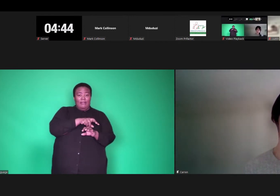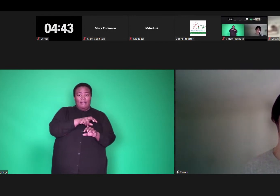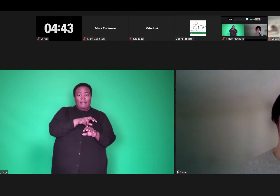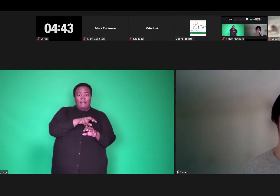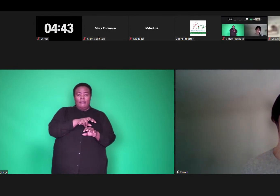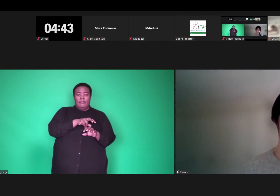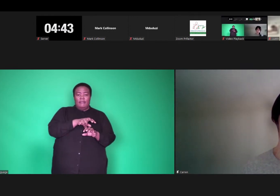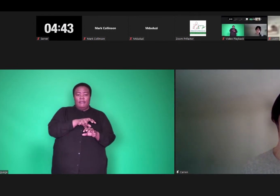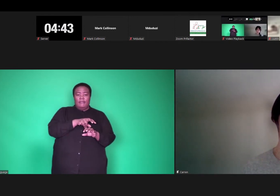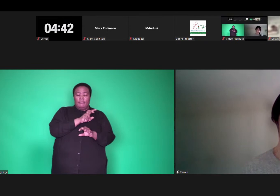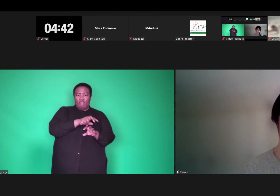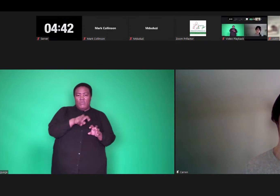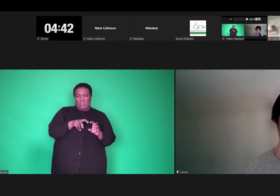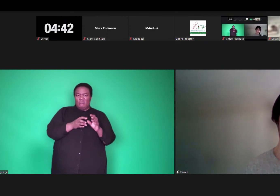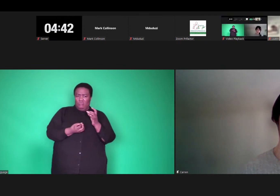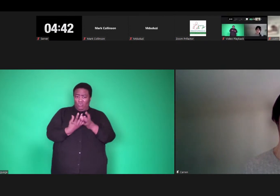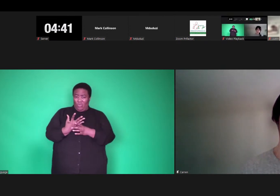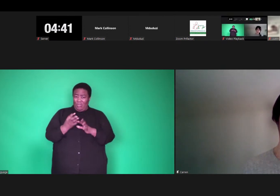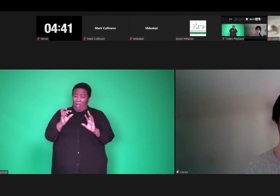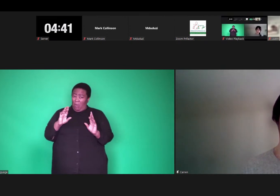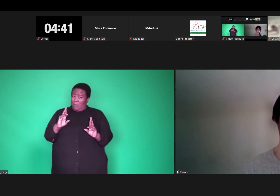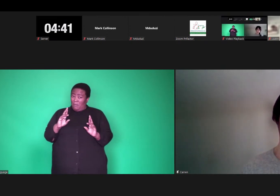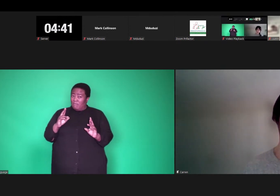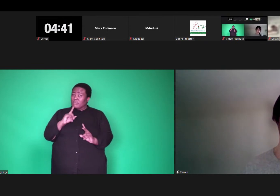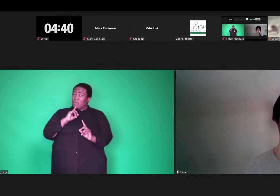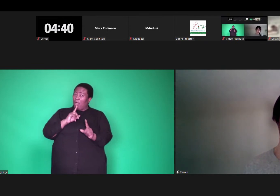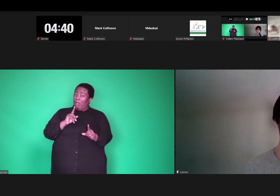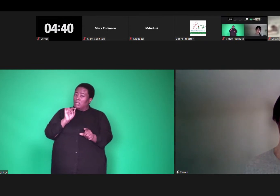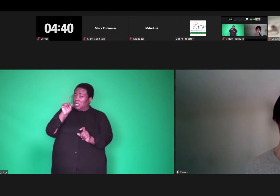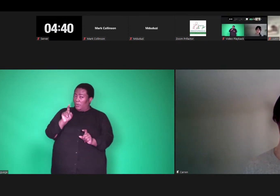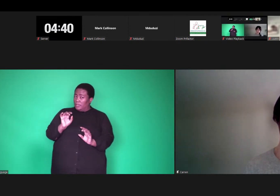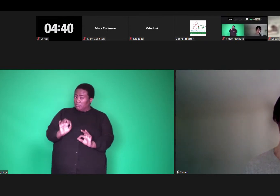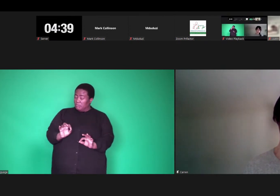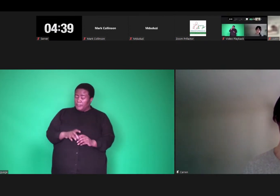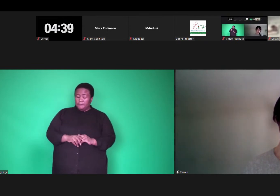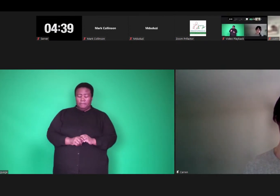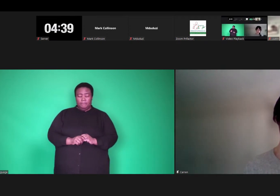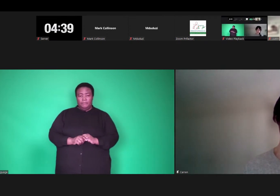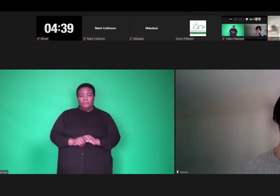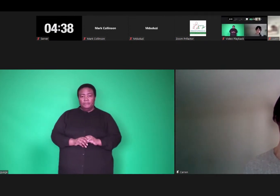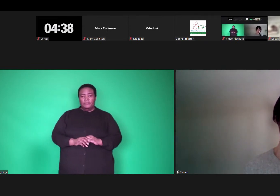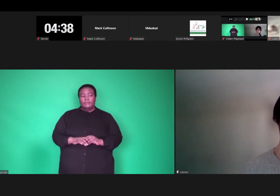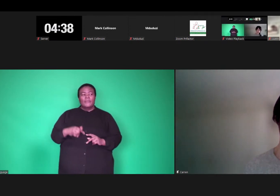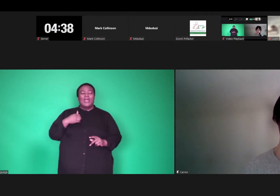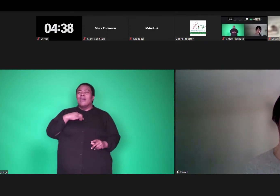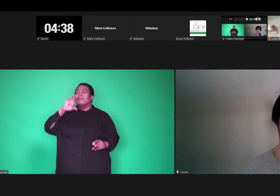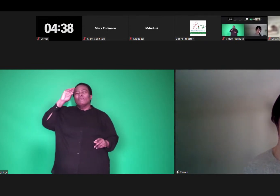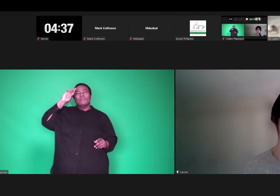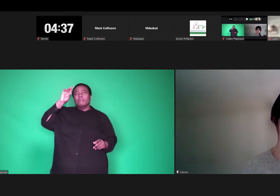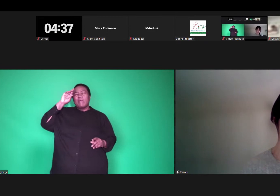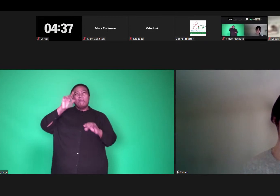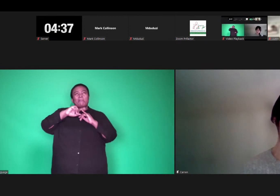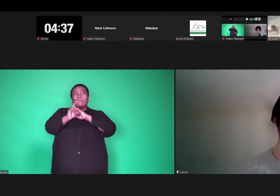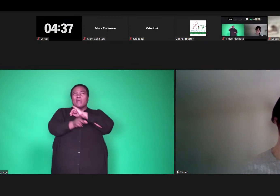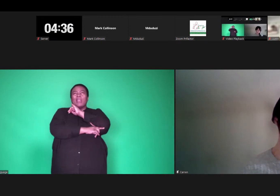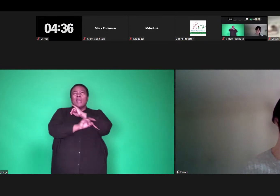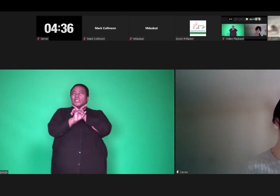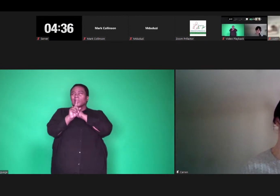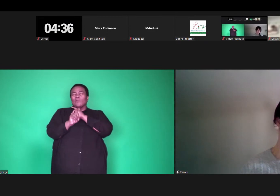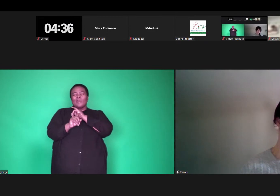it answers the questions. I don't remember the last question,